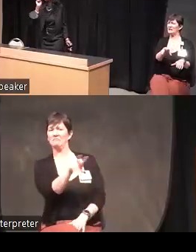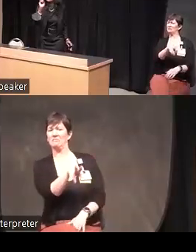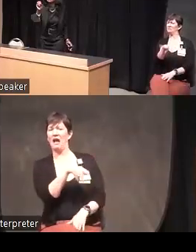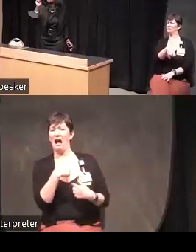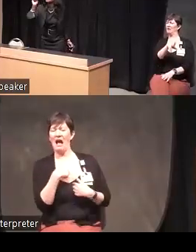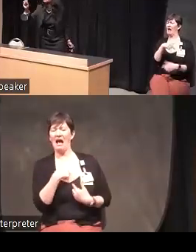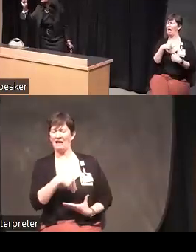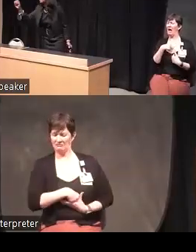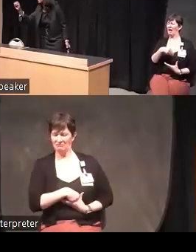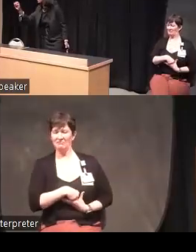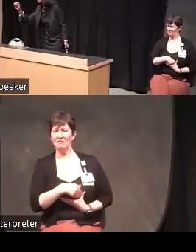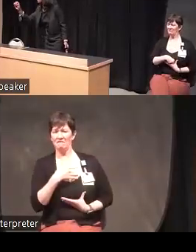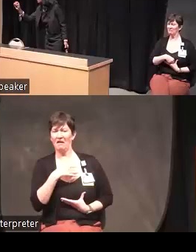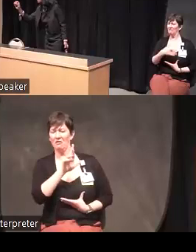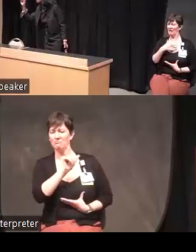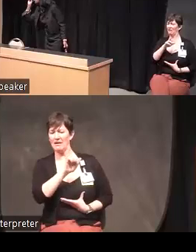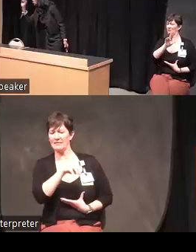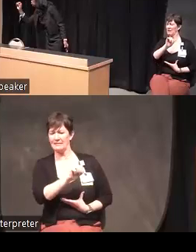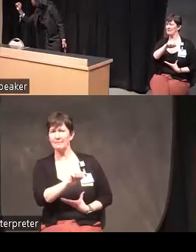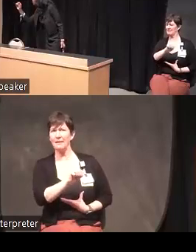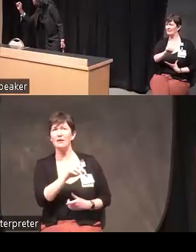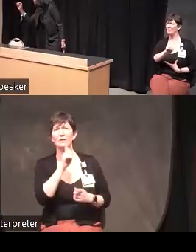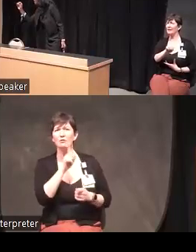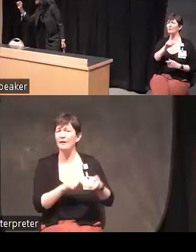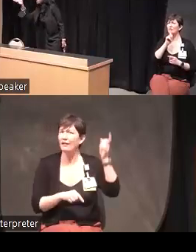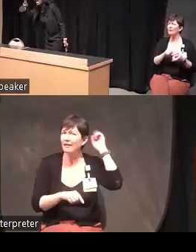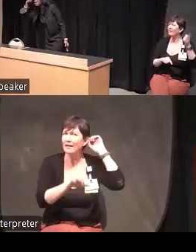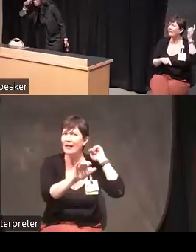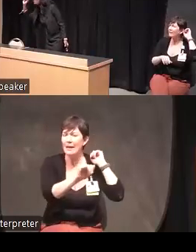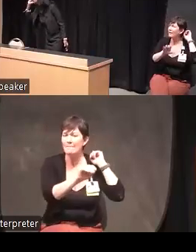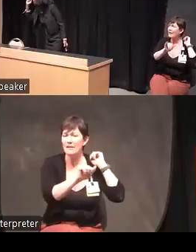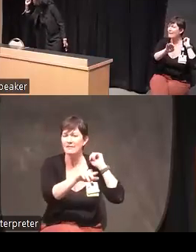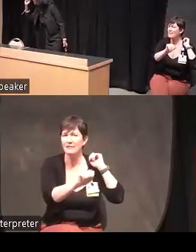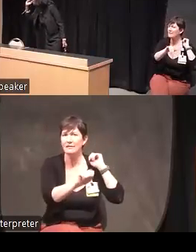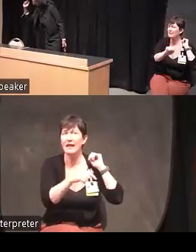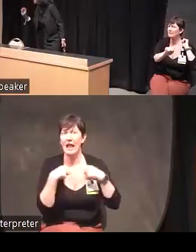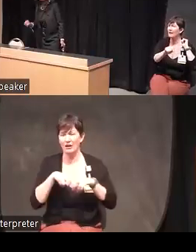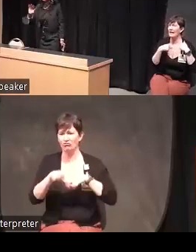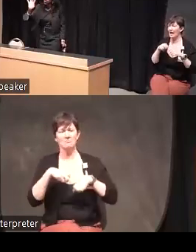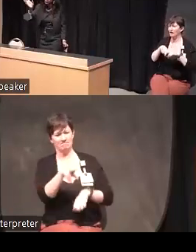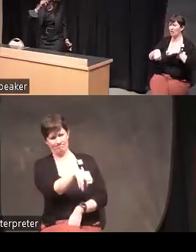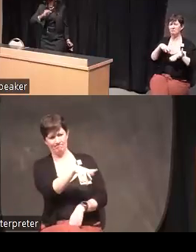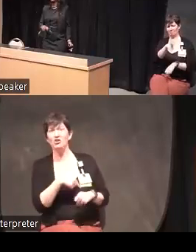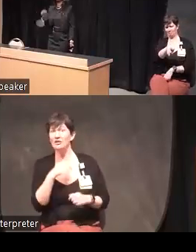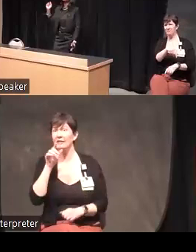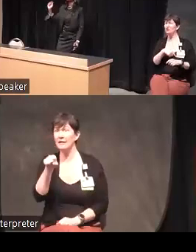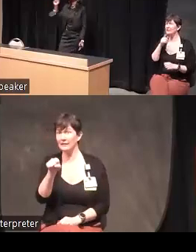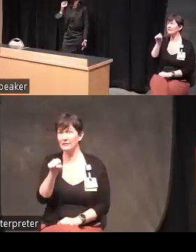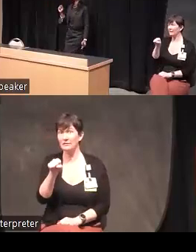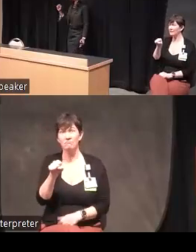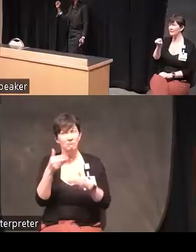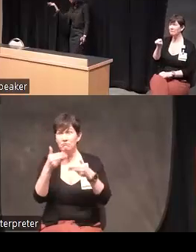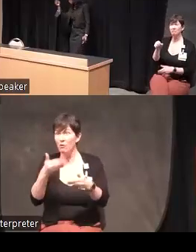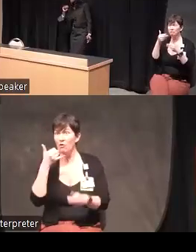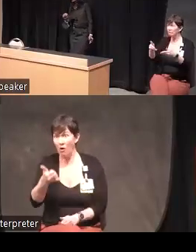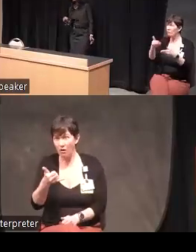was implicit, right? It was totally implicit. And I made the jump. I made the leap. So she says, yes, you can go ahead and